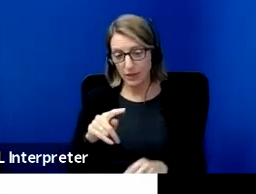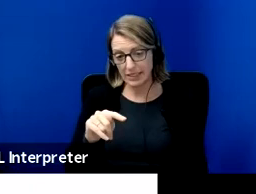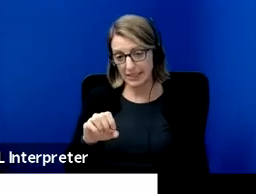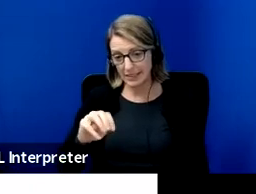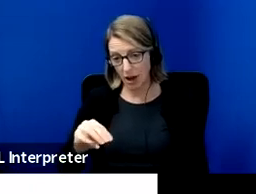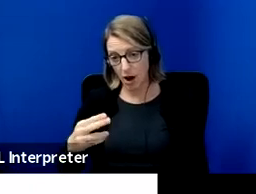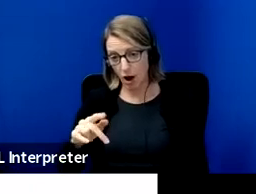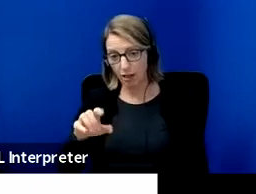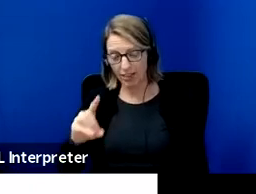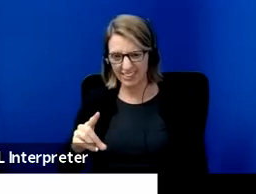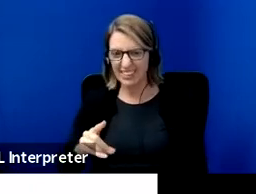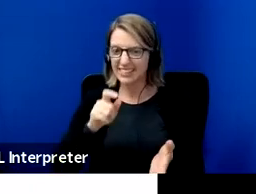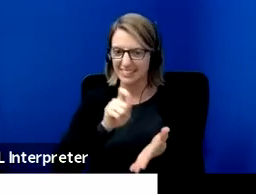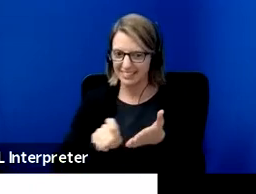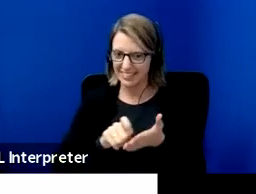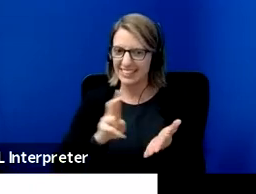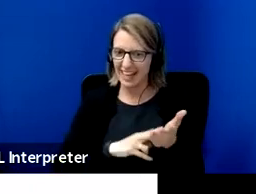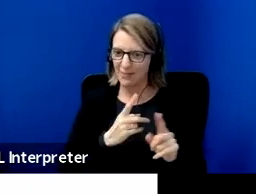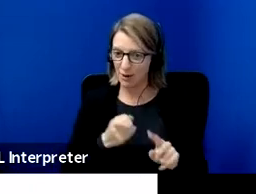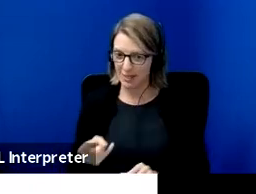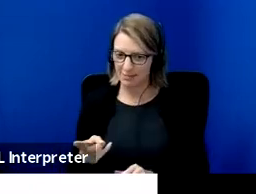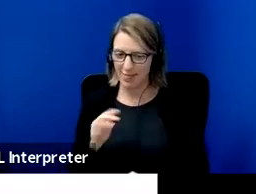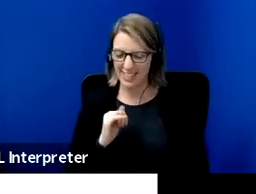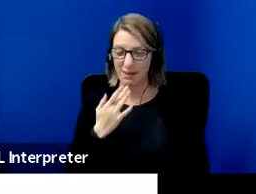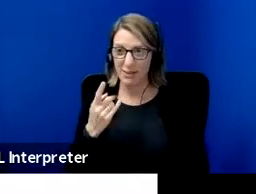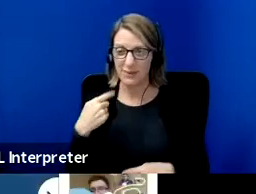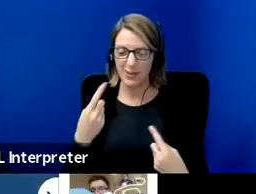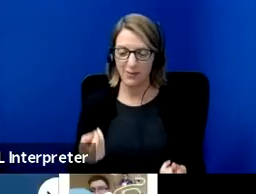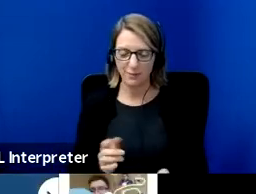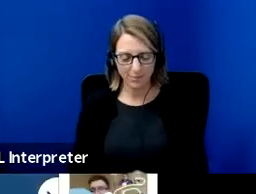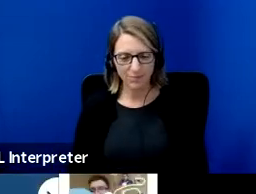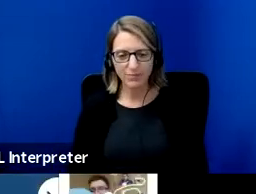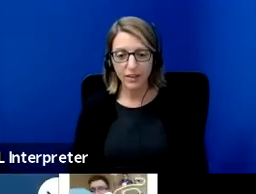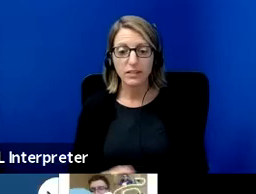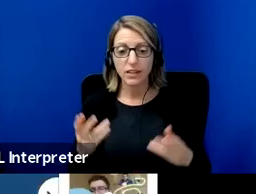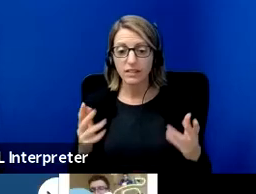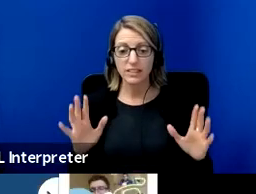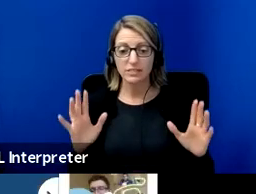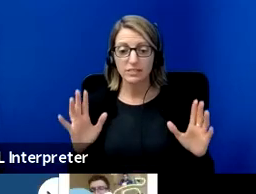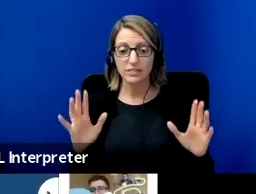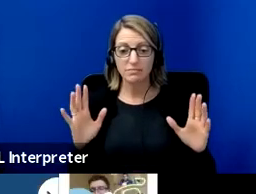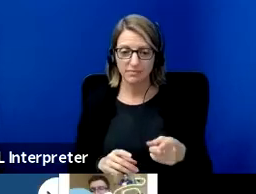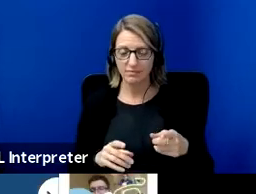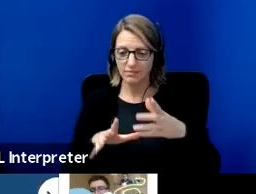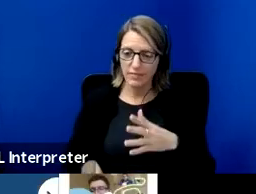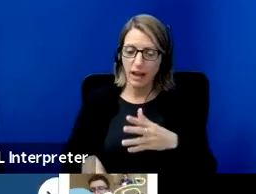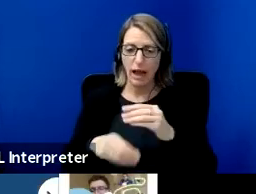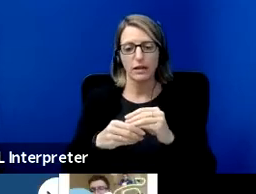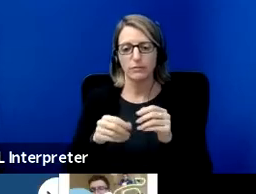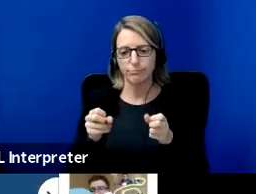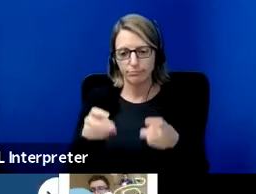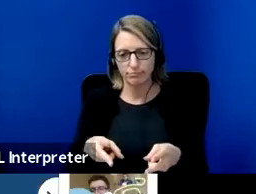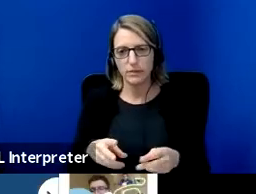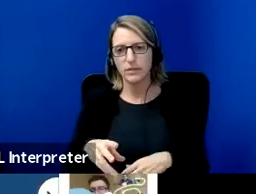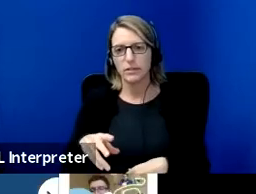Okay, so I made a video. It processes for them. I pushed done. It got added to the page.